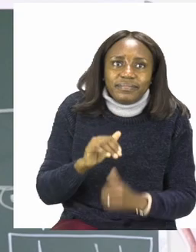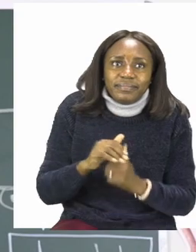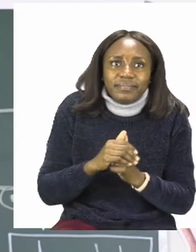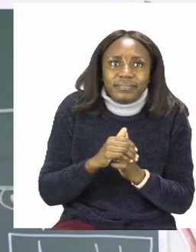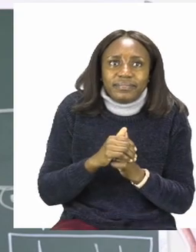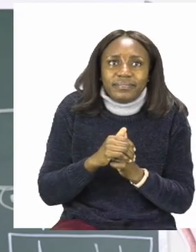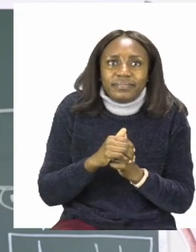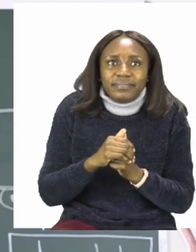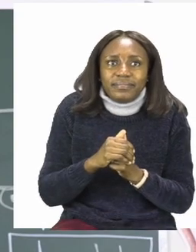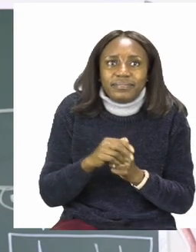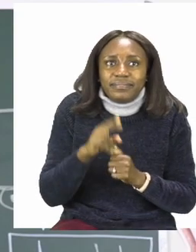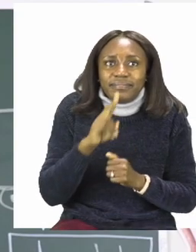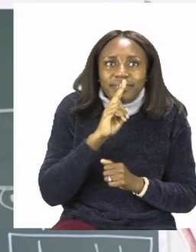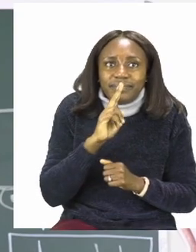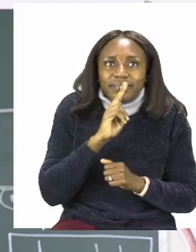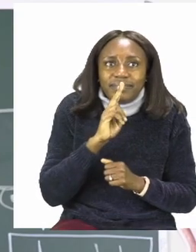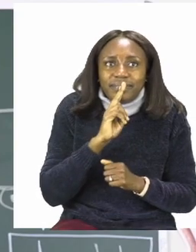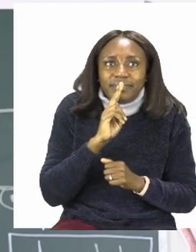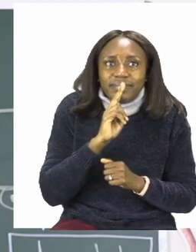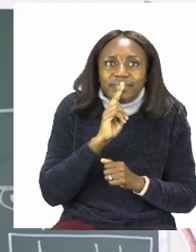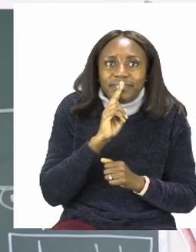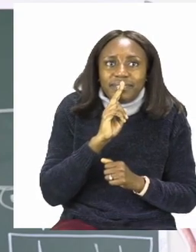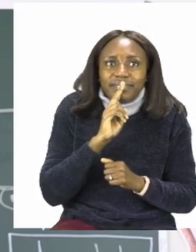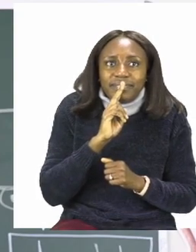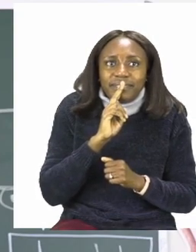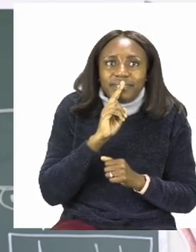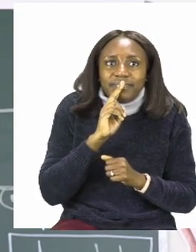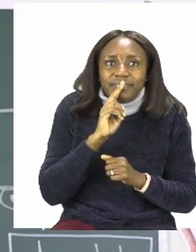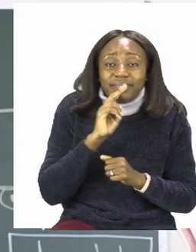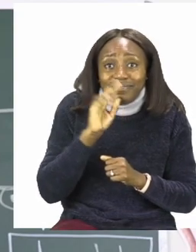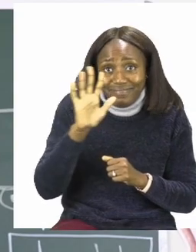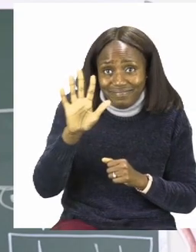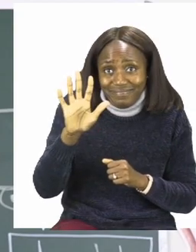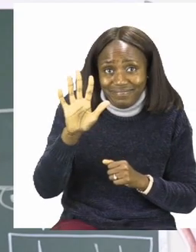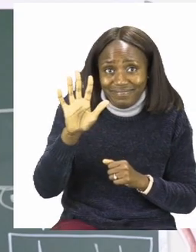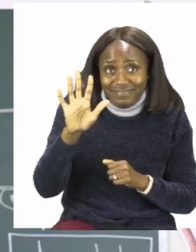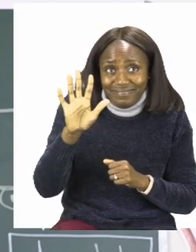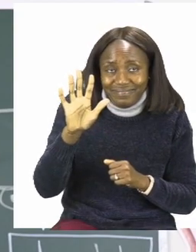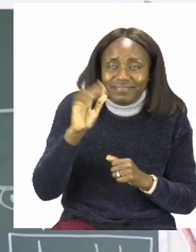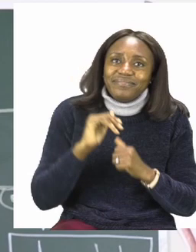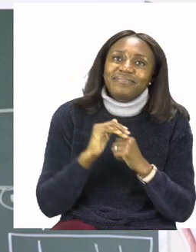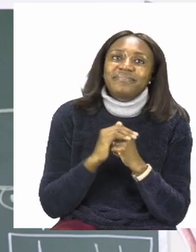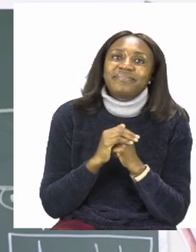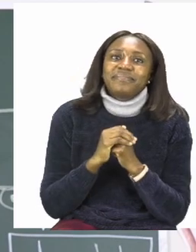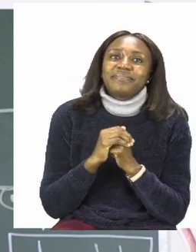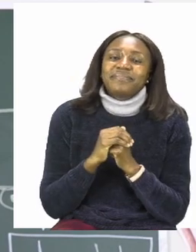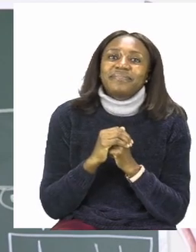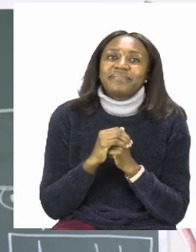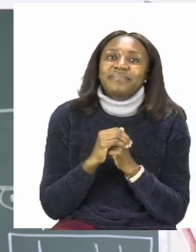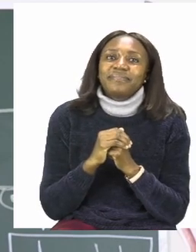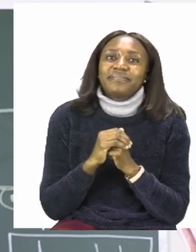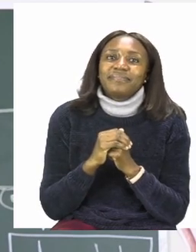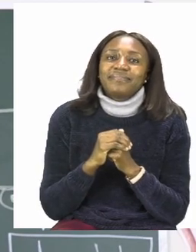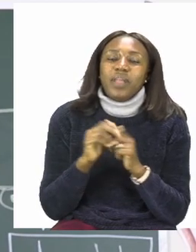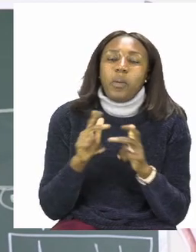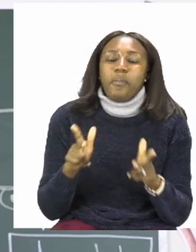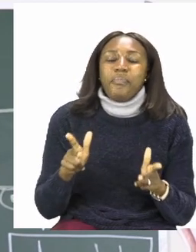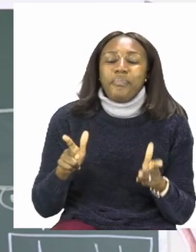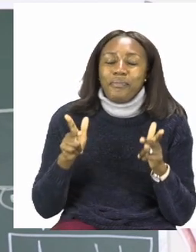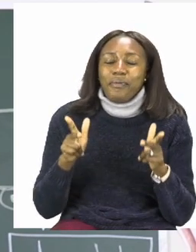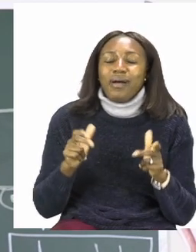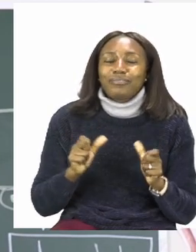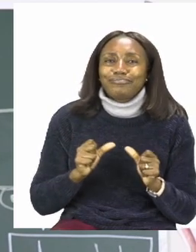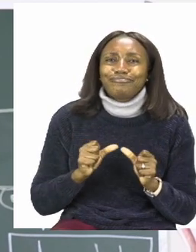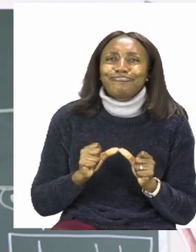So our answer, boys and girls, is 5. Now the train is still going and it's